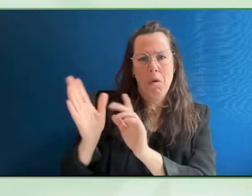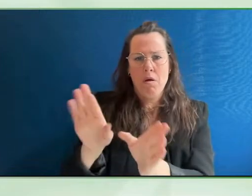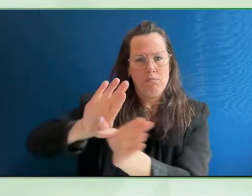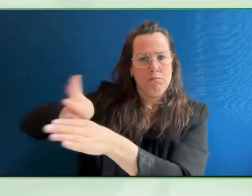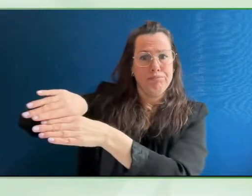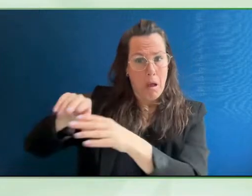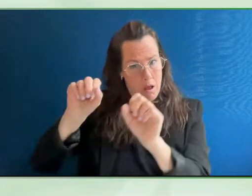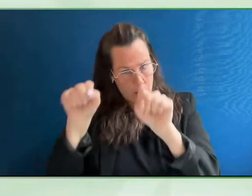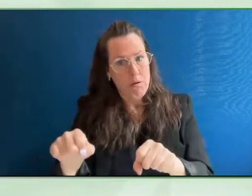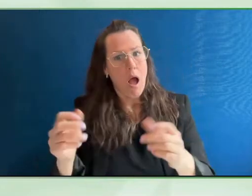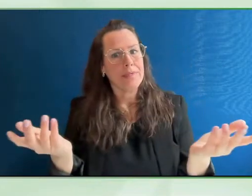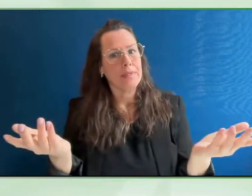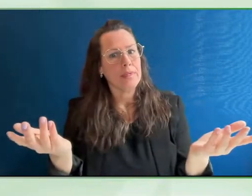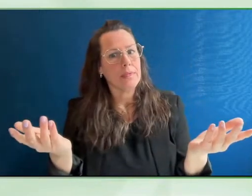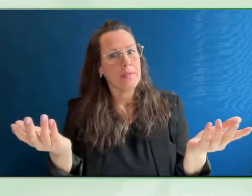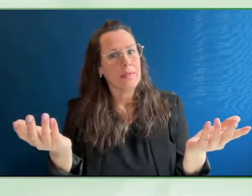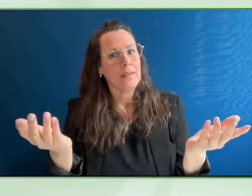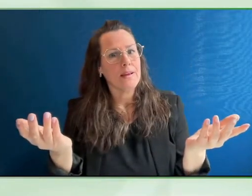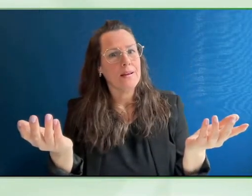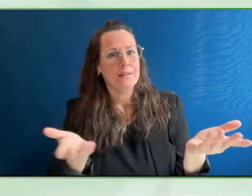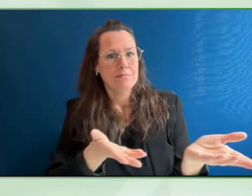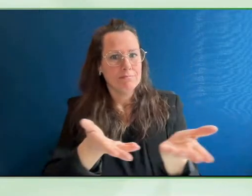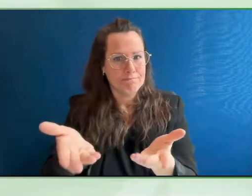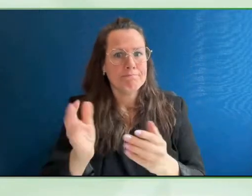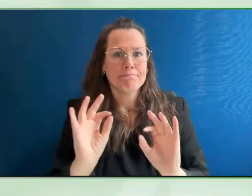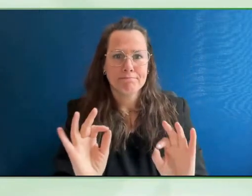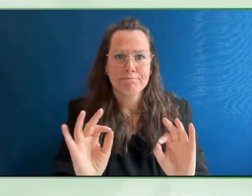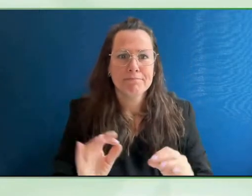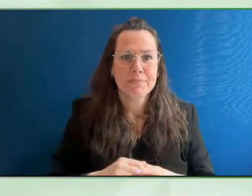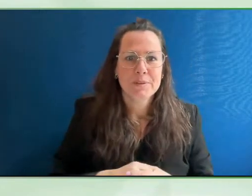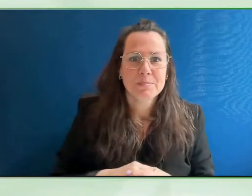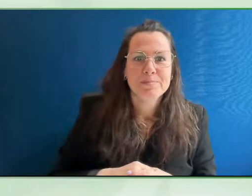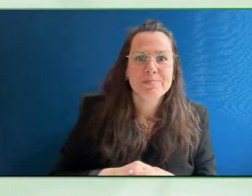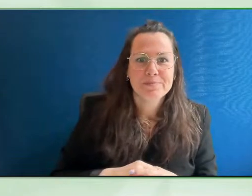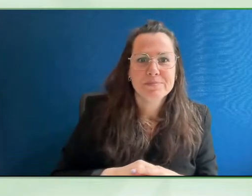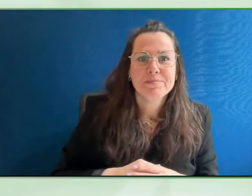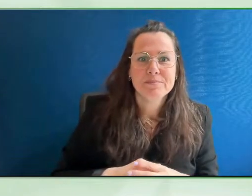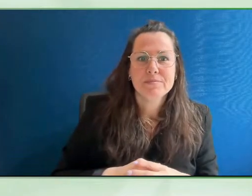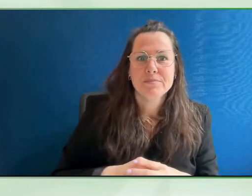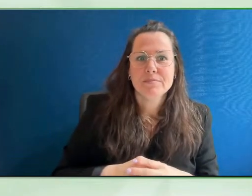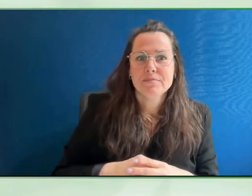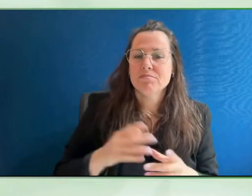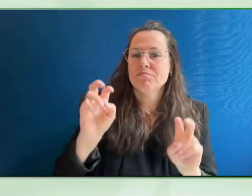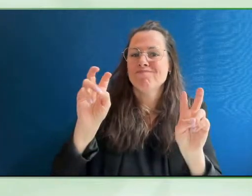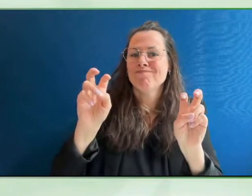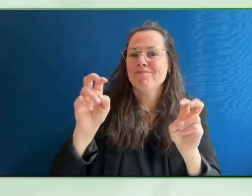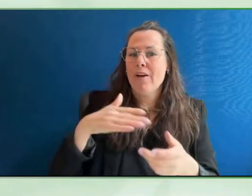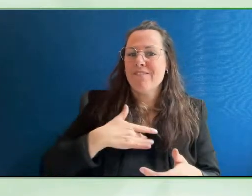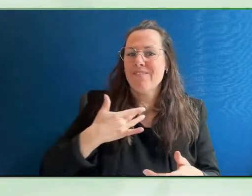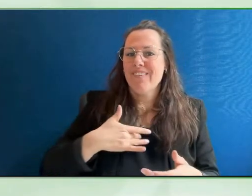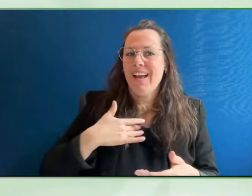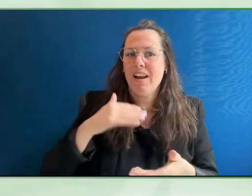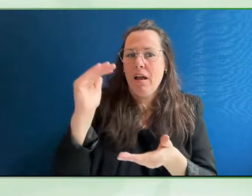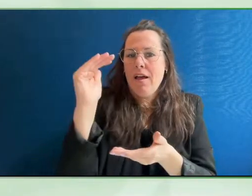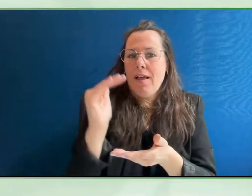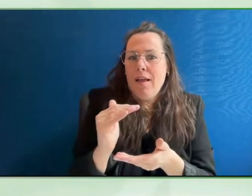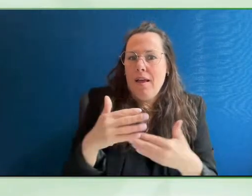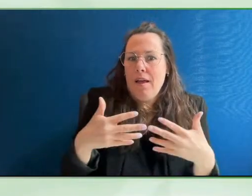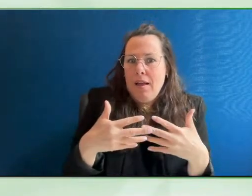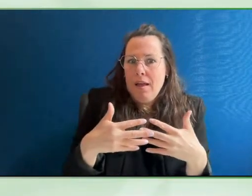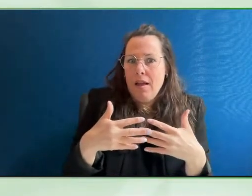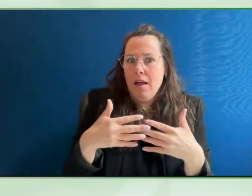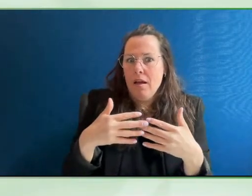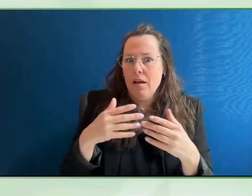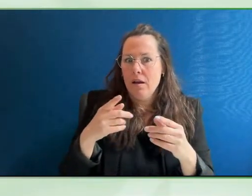that harness the power of creative storytelling to make this change in their workplace.